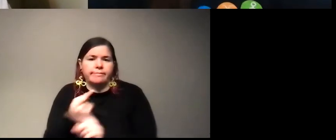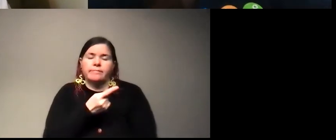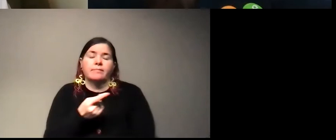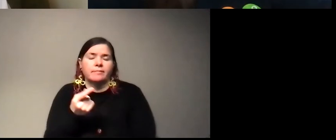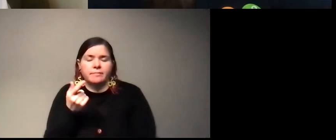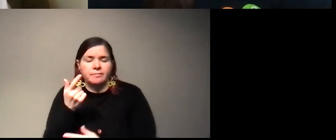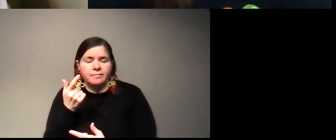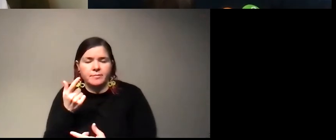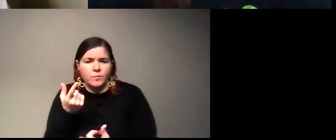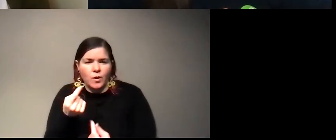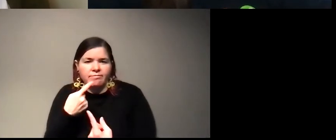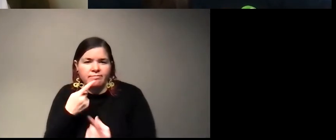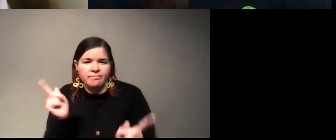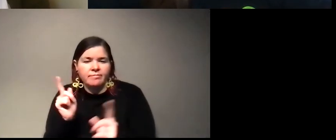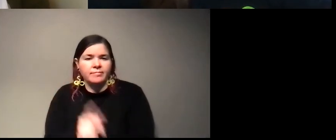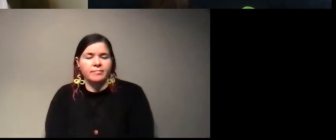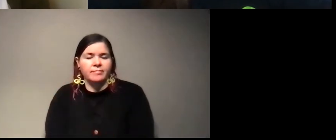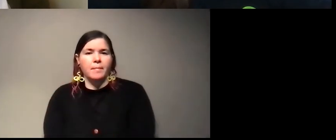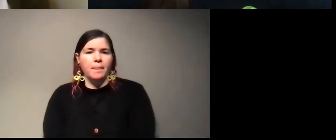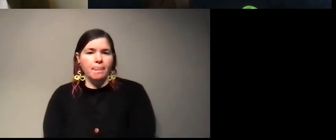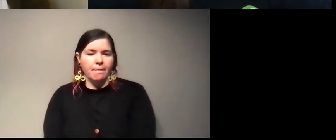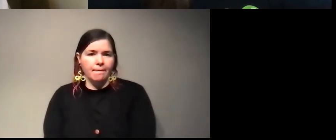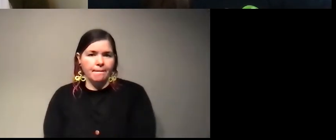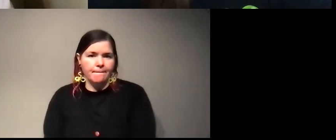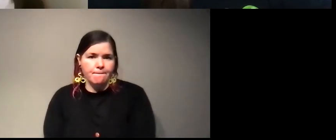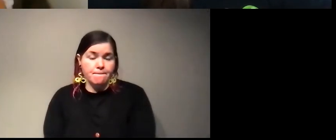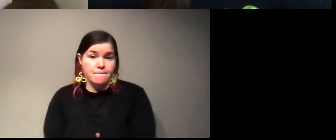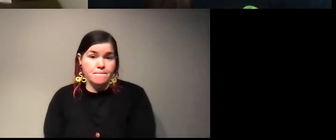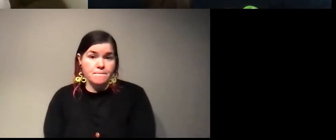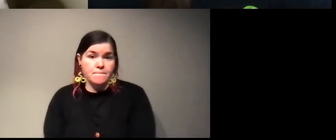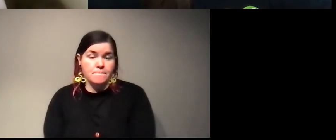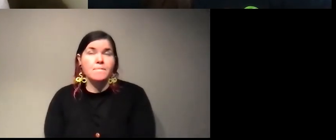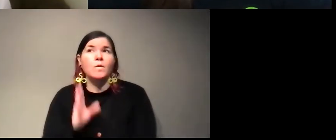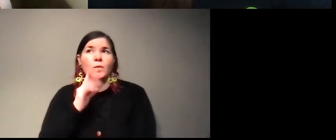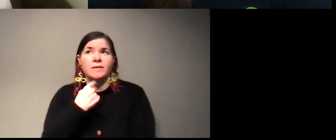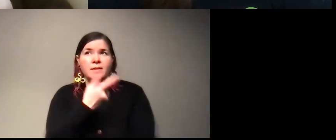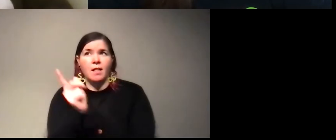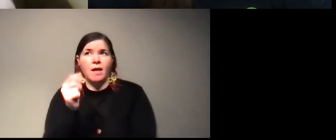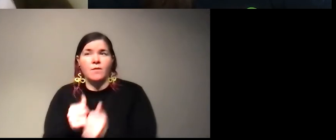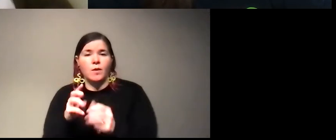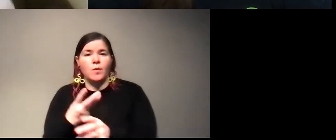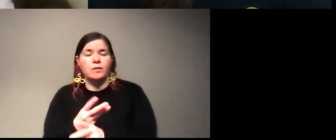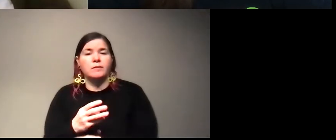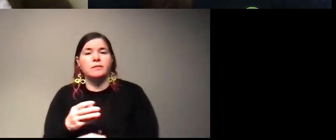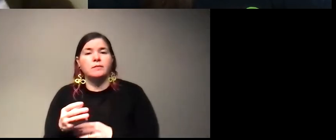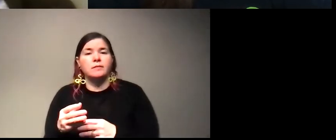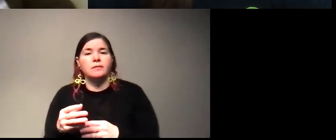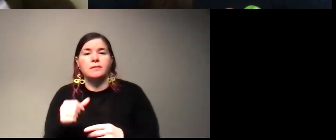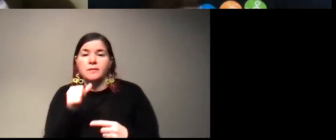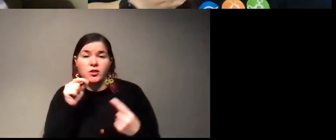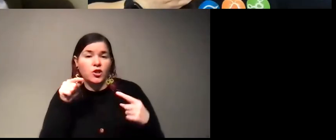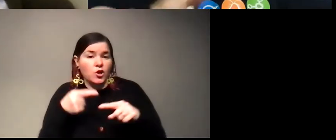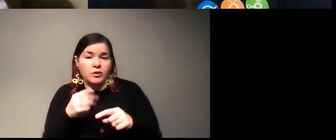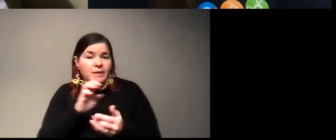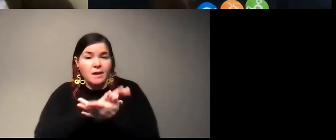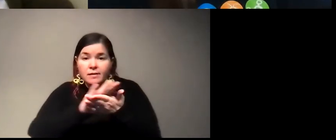What do you tell all the people of the world? All the people of the world. I would tell all the people of the world that it does not hurt to be kind.